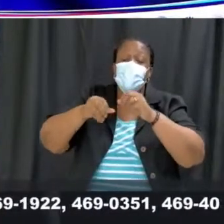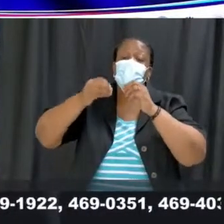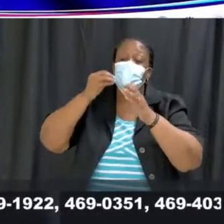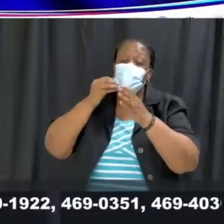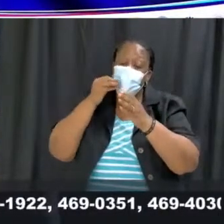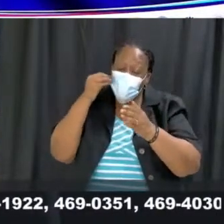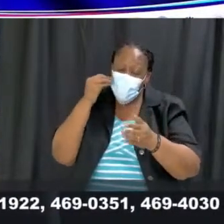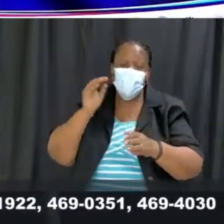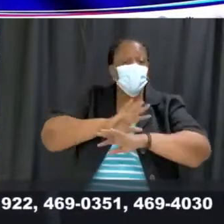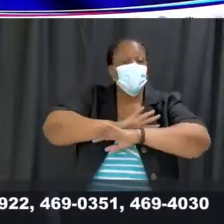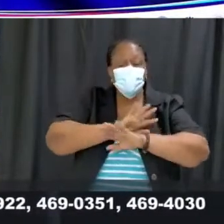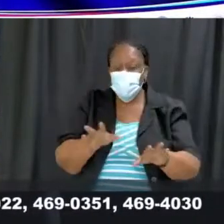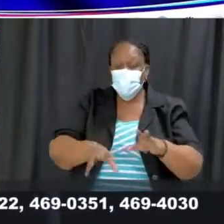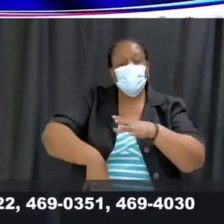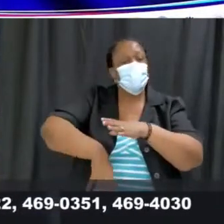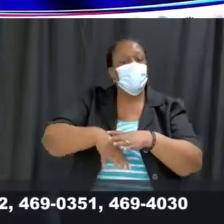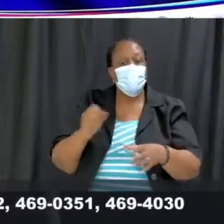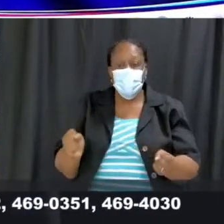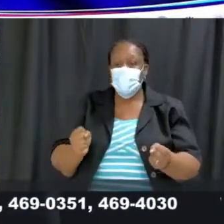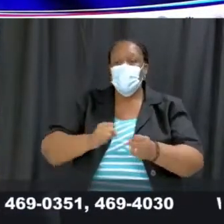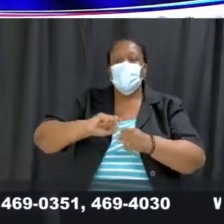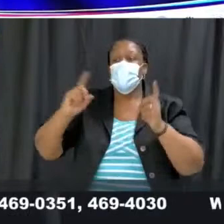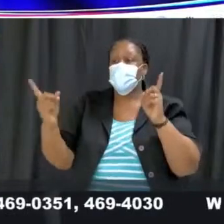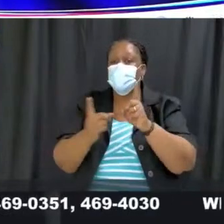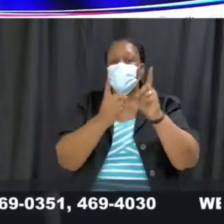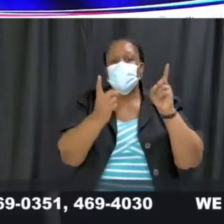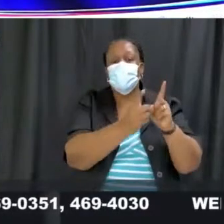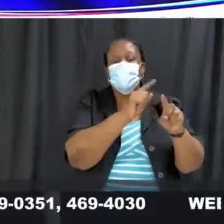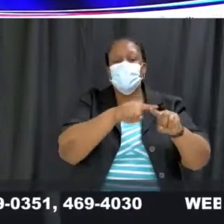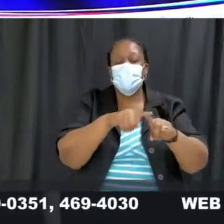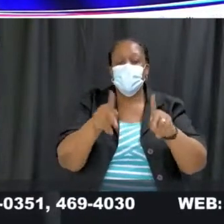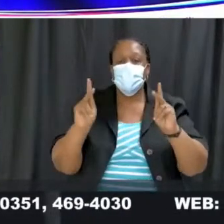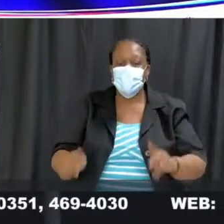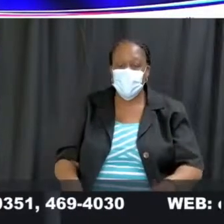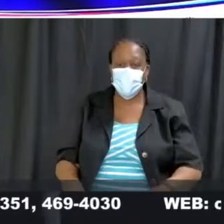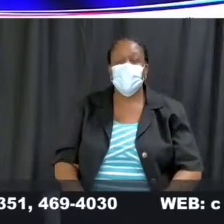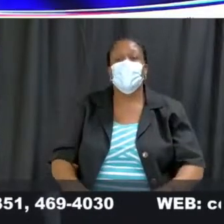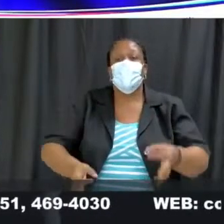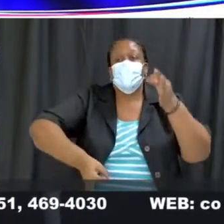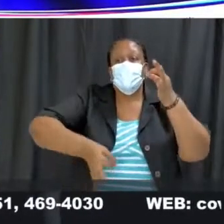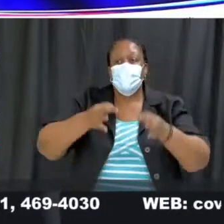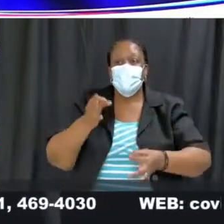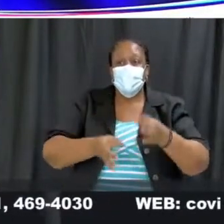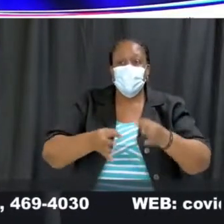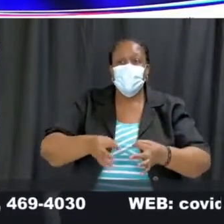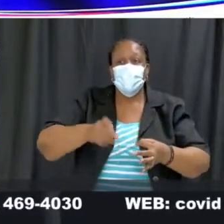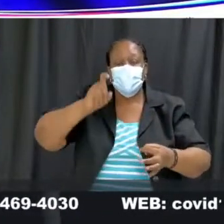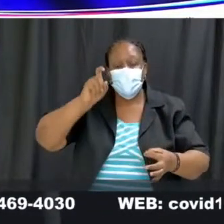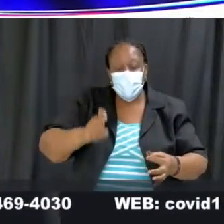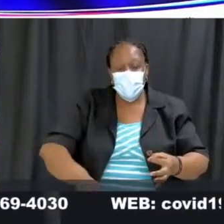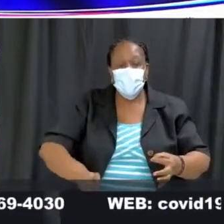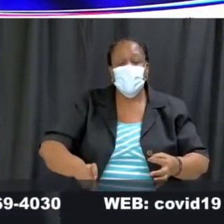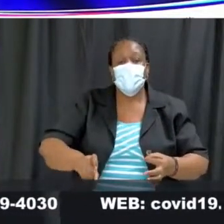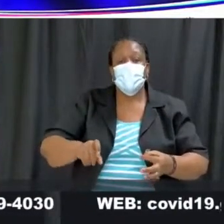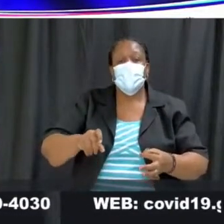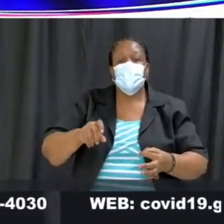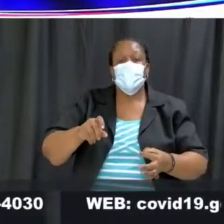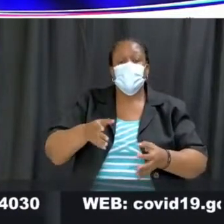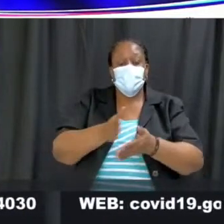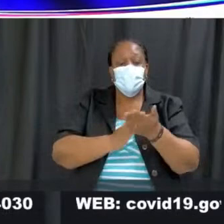and avoid contact with others. If you are the subject of an inquiry by representatives of the Ministry of